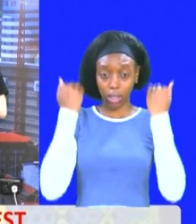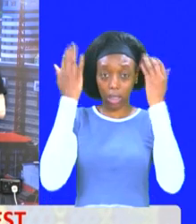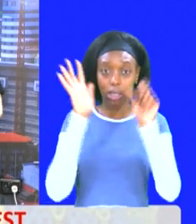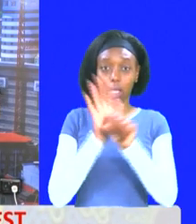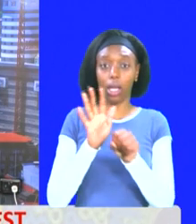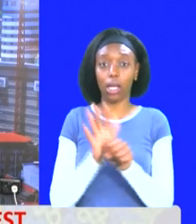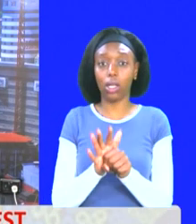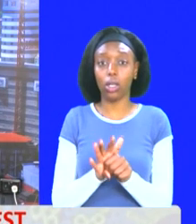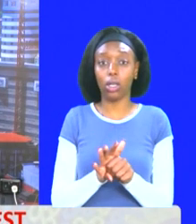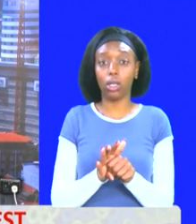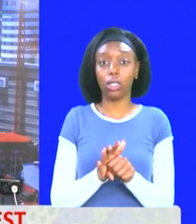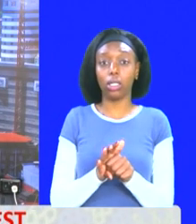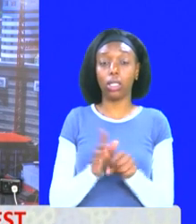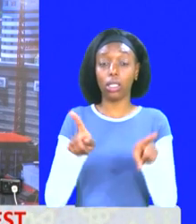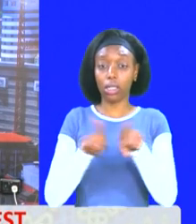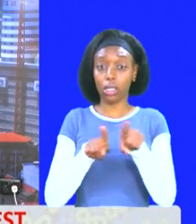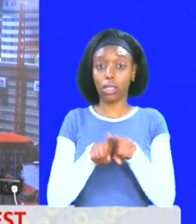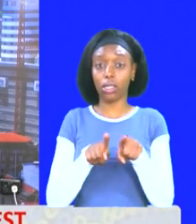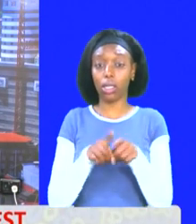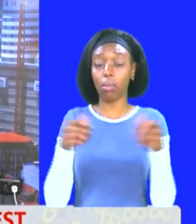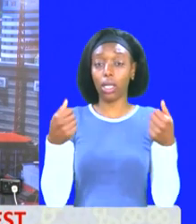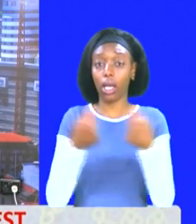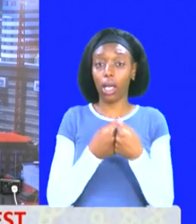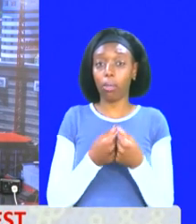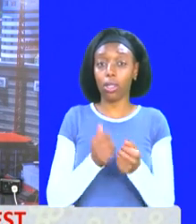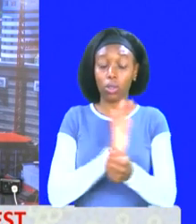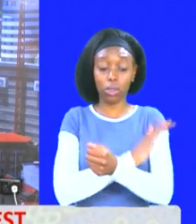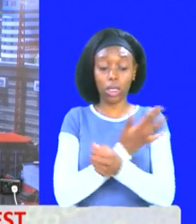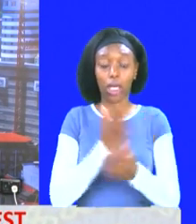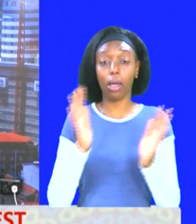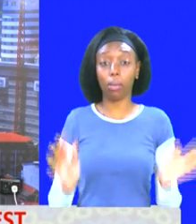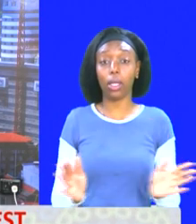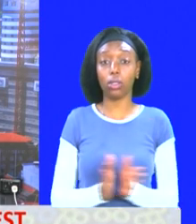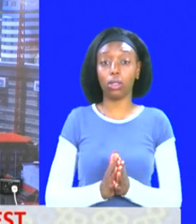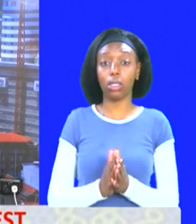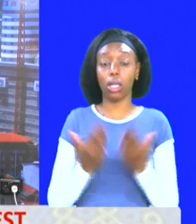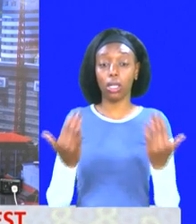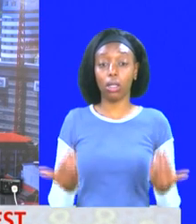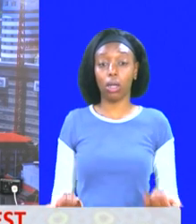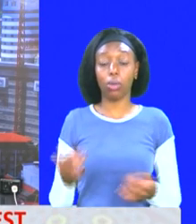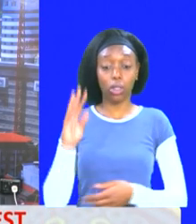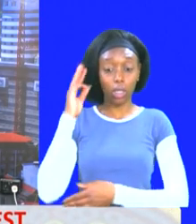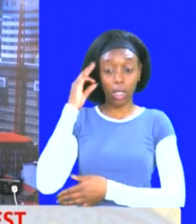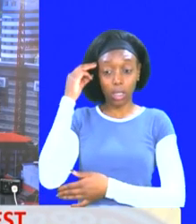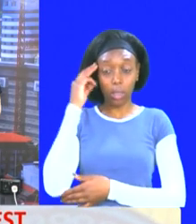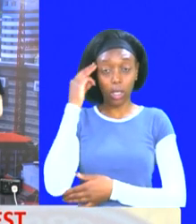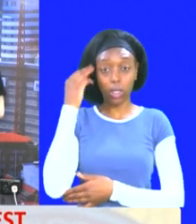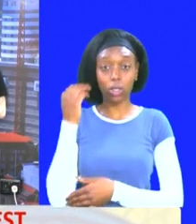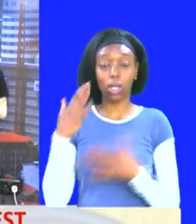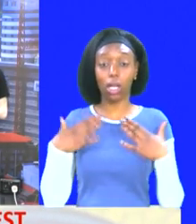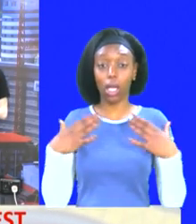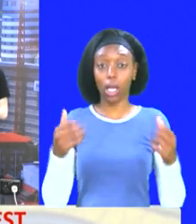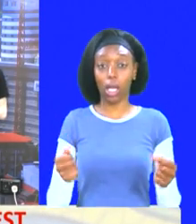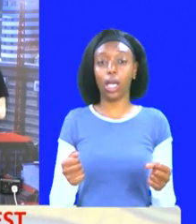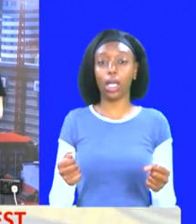venye mzuko, mnataka nini, remember, depression is real. We were talking about mental health awareness, and some,